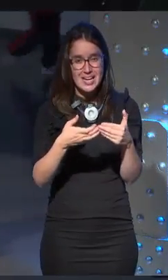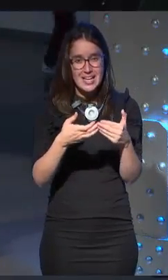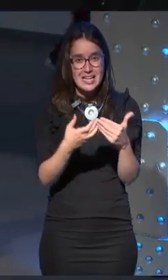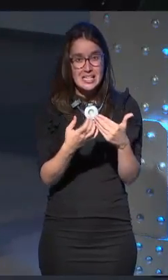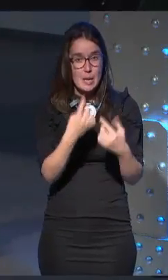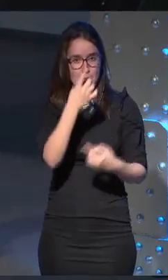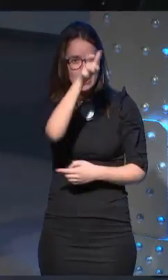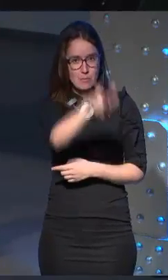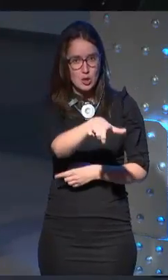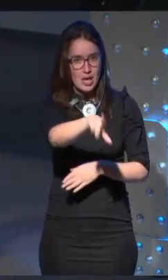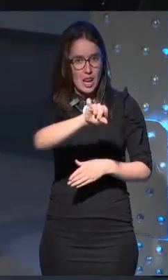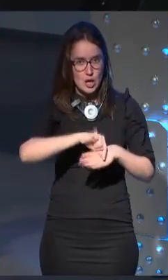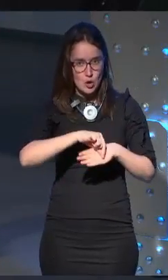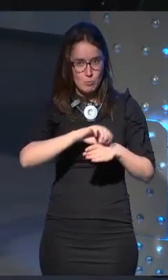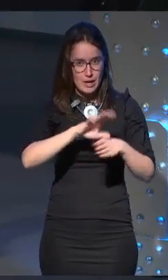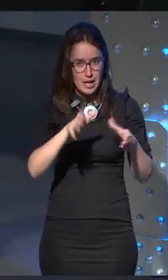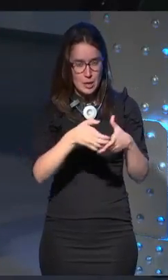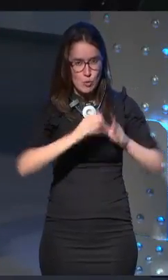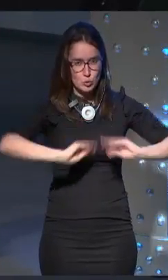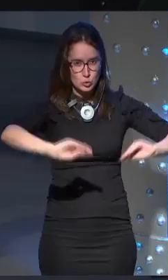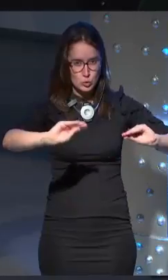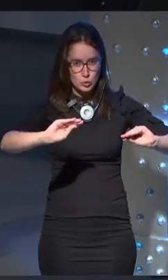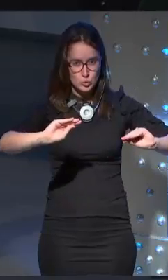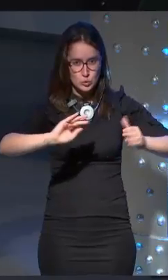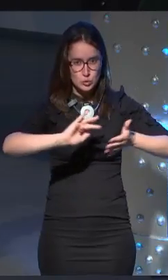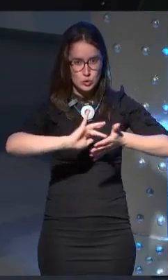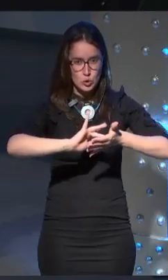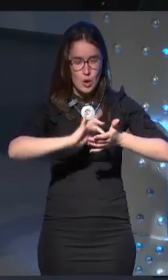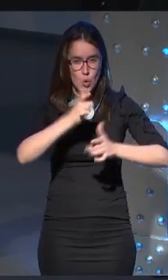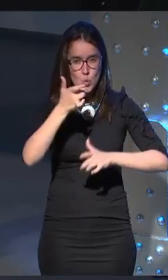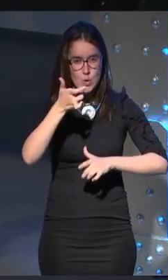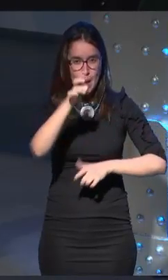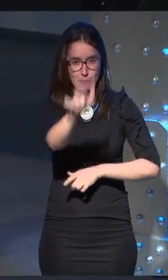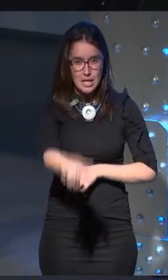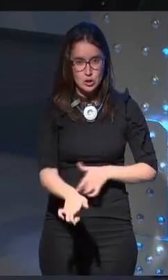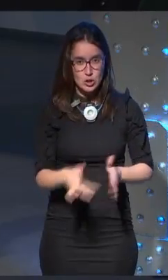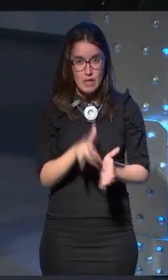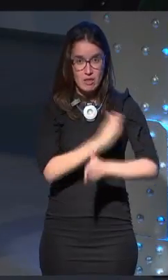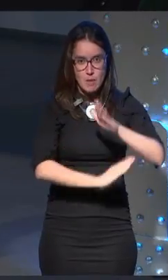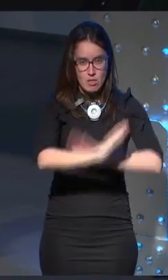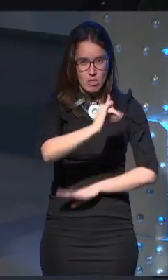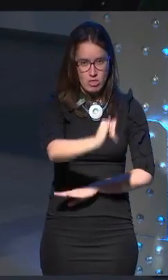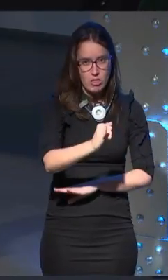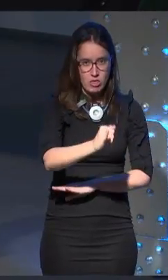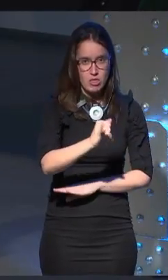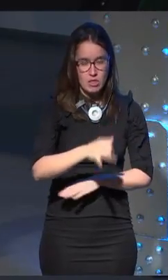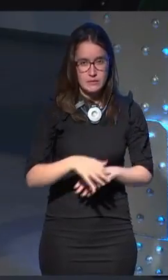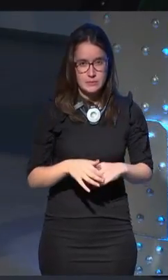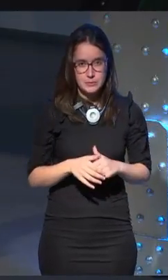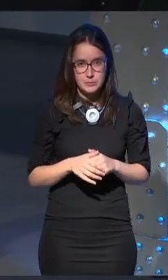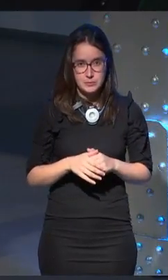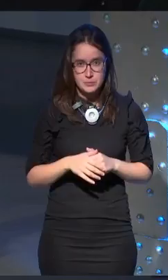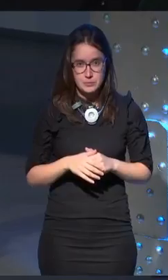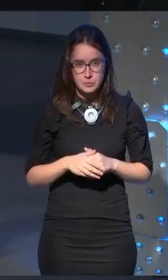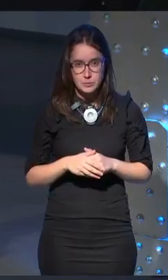team was the kid in her class that had disabilities, a special needs kid. And